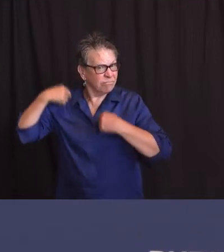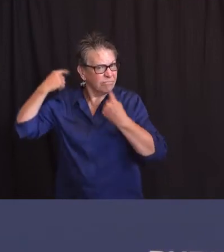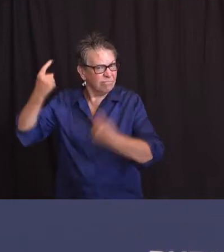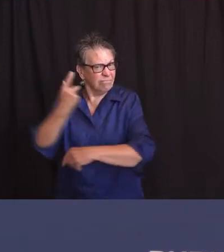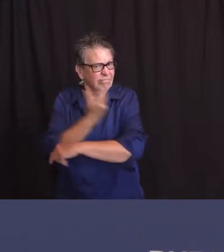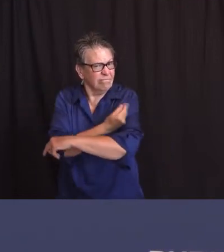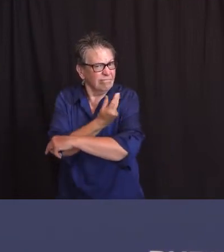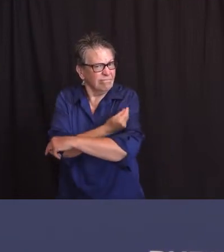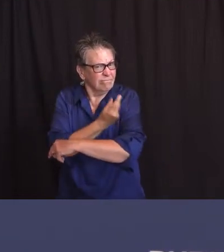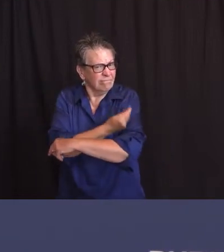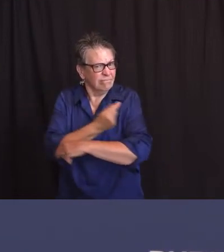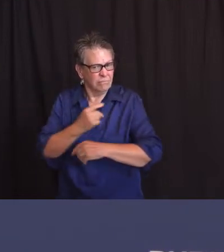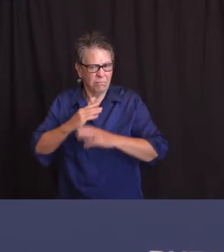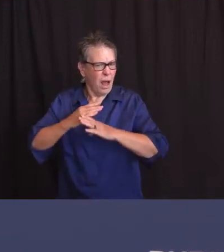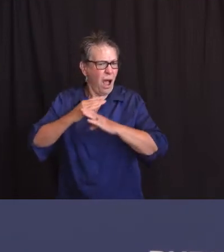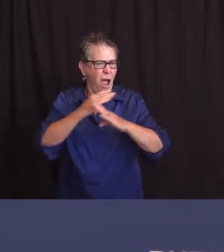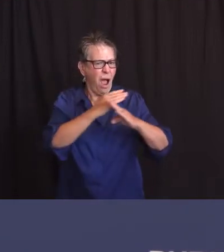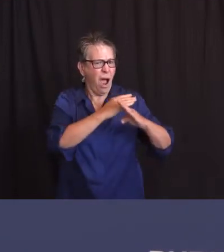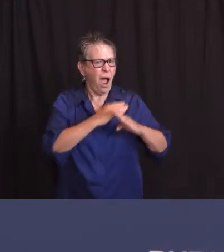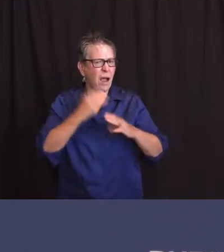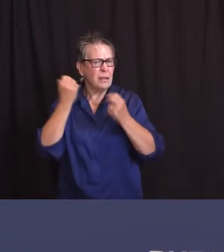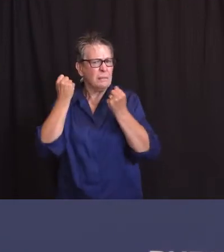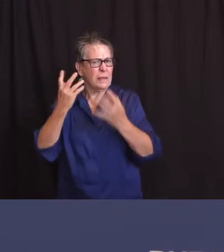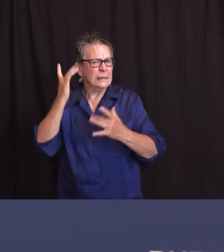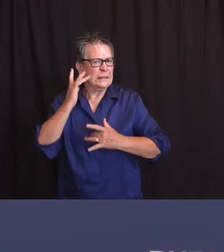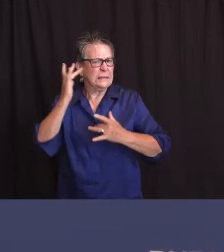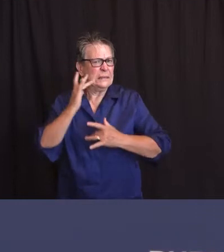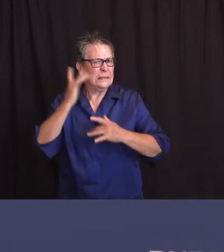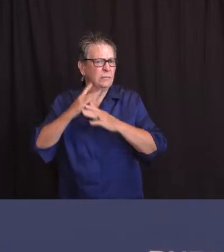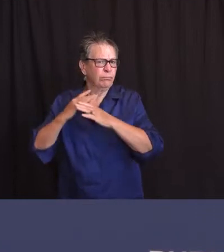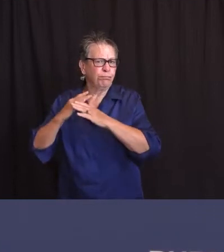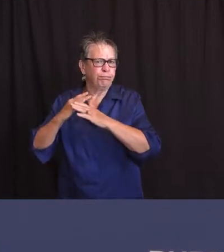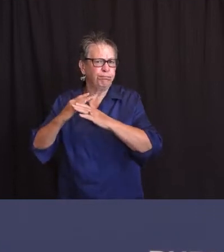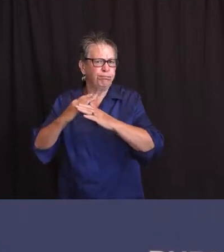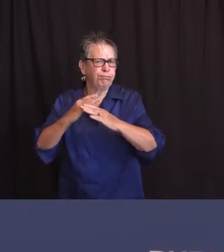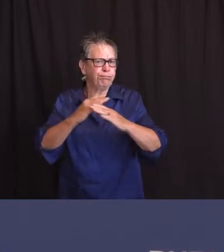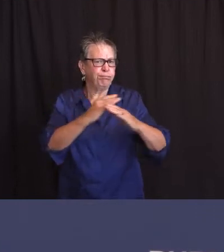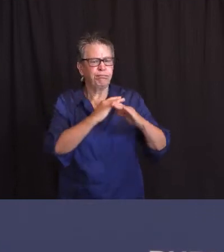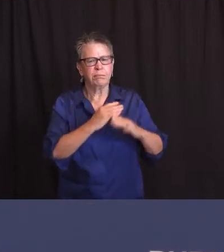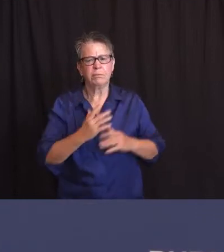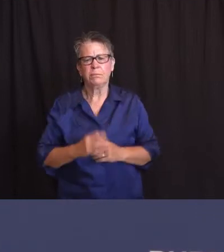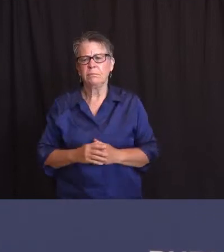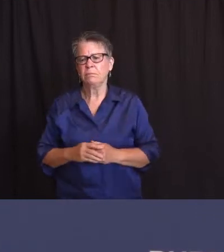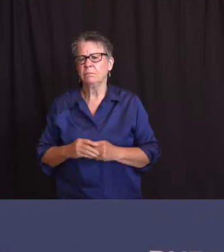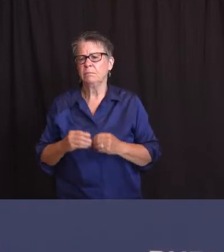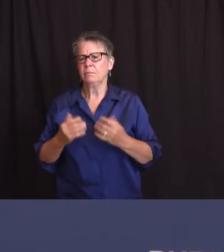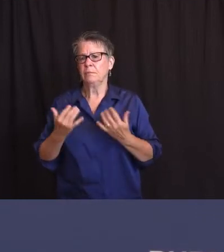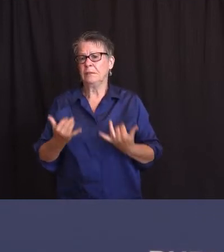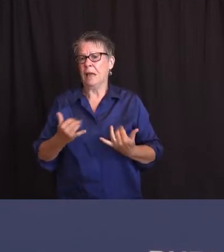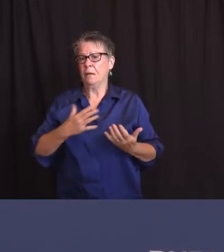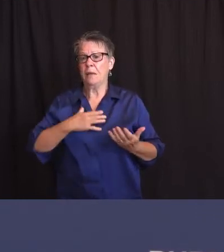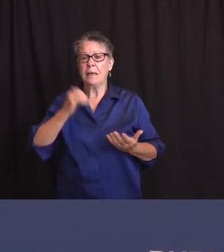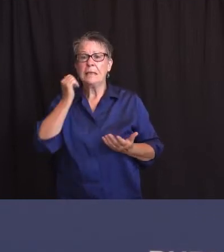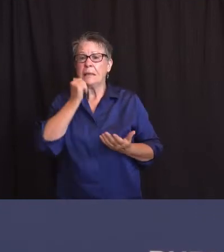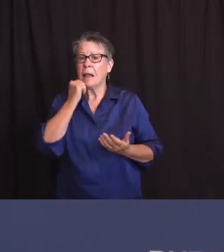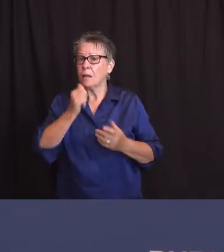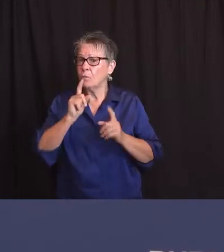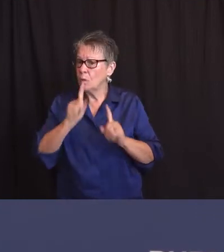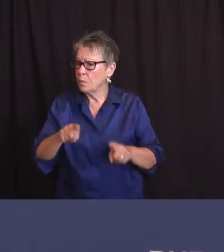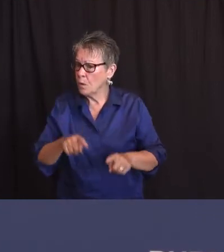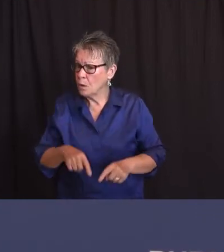936,000 deaths over their lifetimes. Moving on to my daily report, as the Governor shared, our hospitals